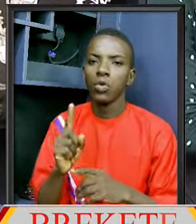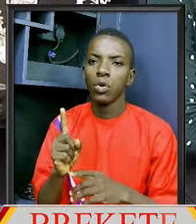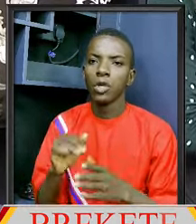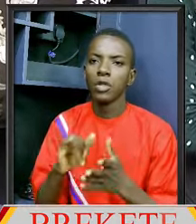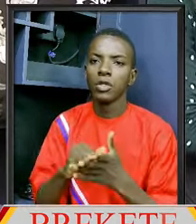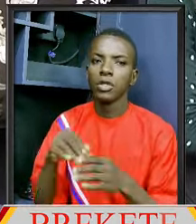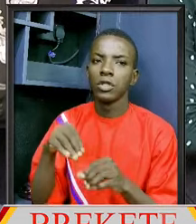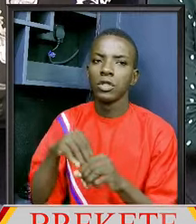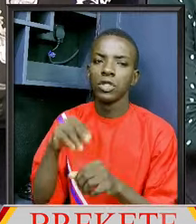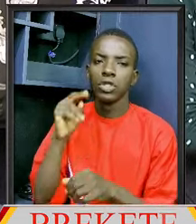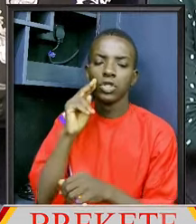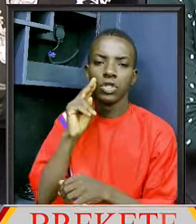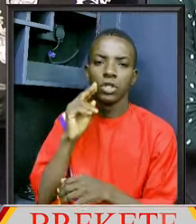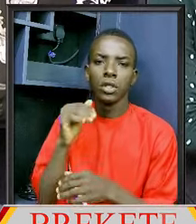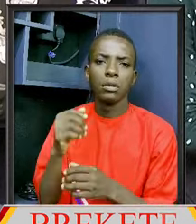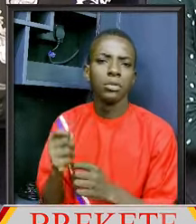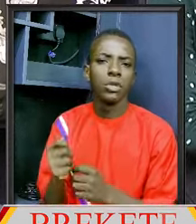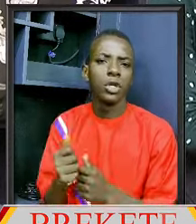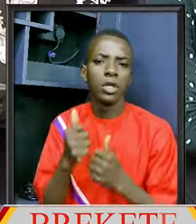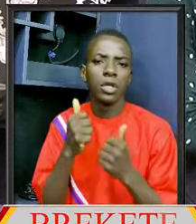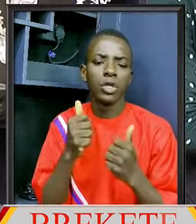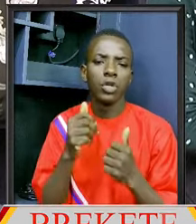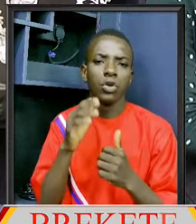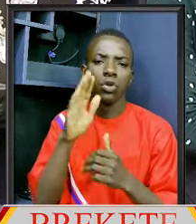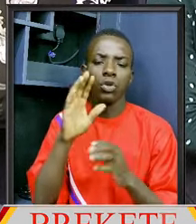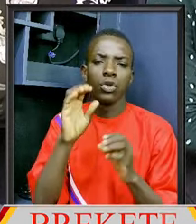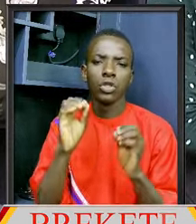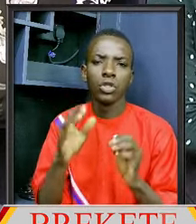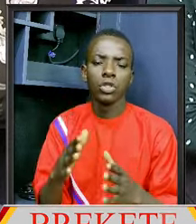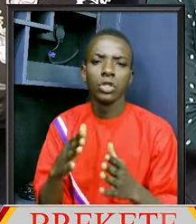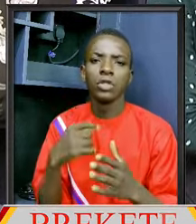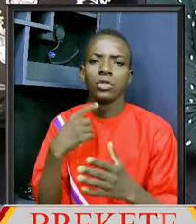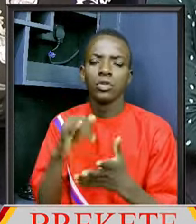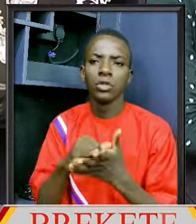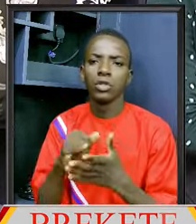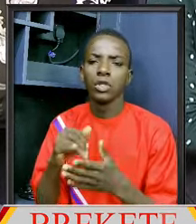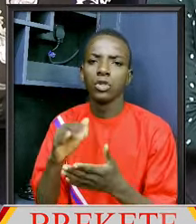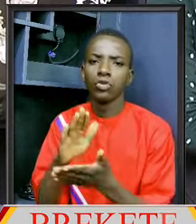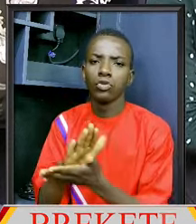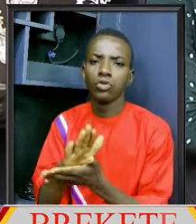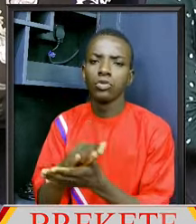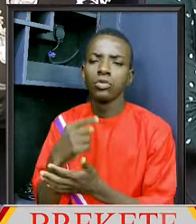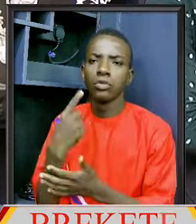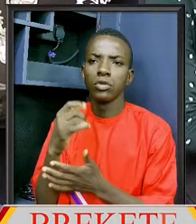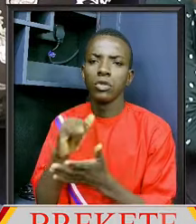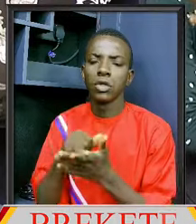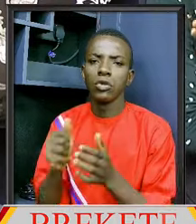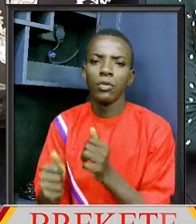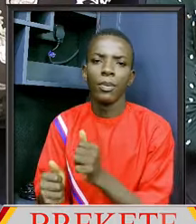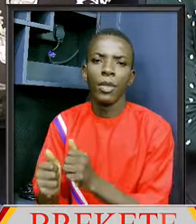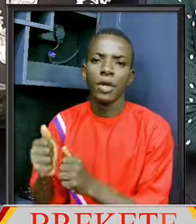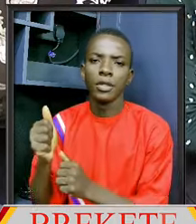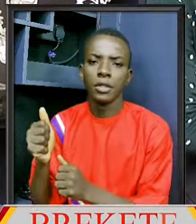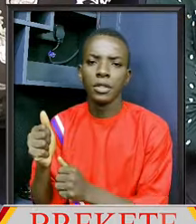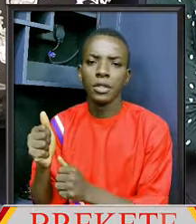Anywhere where you dey for Nigeria, immediately your teacher say, your school talk, say, you don't pass.